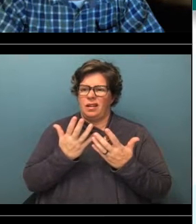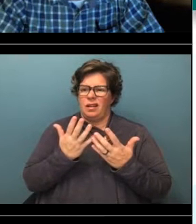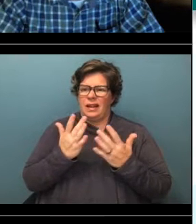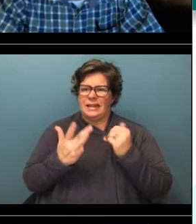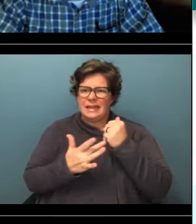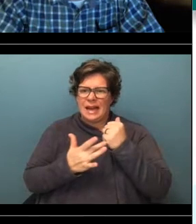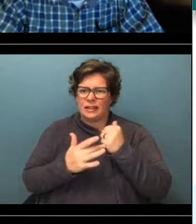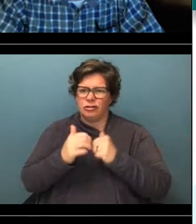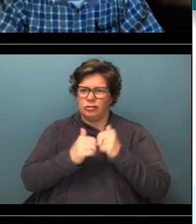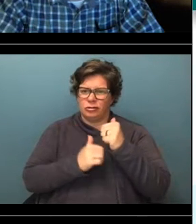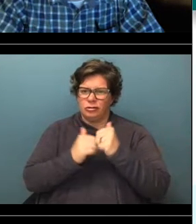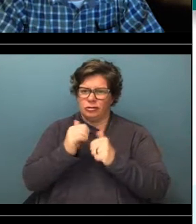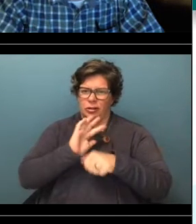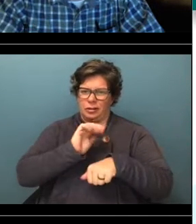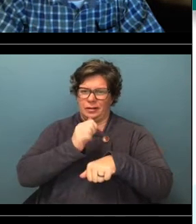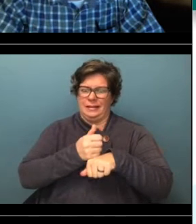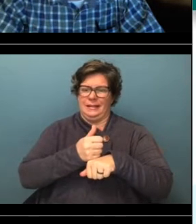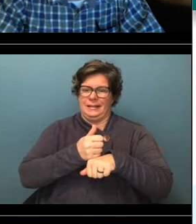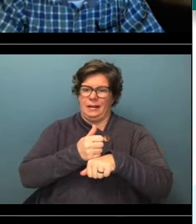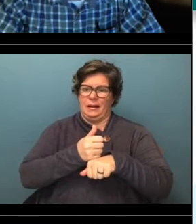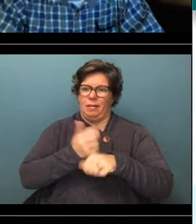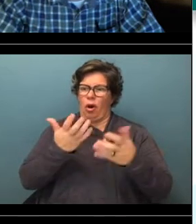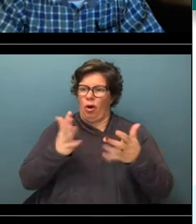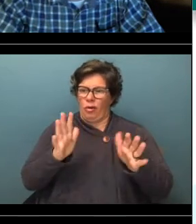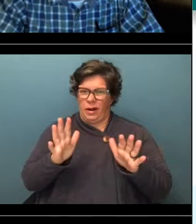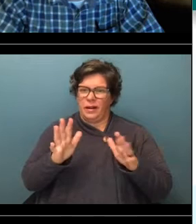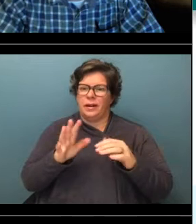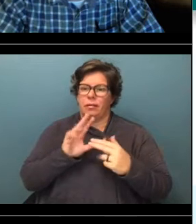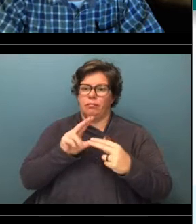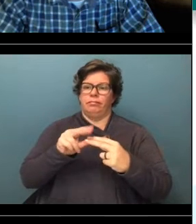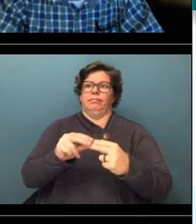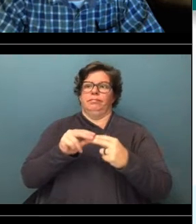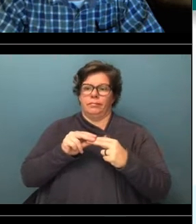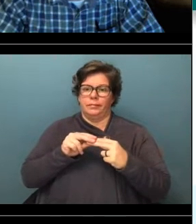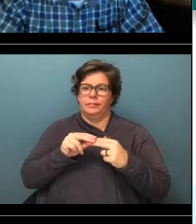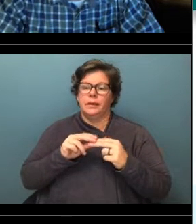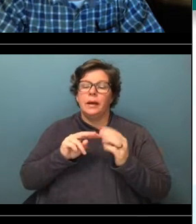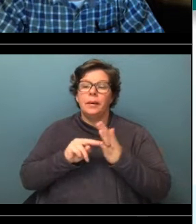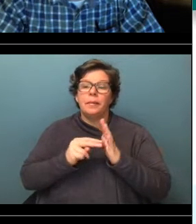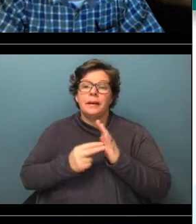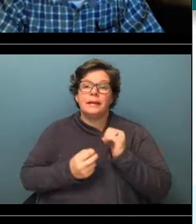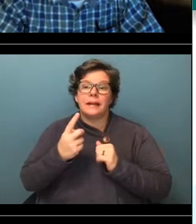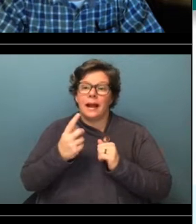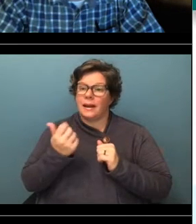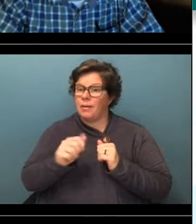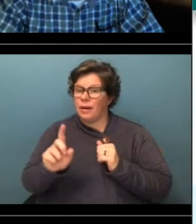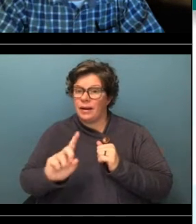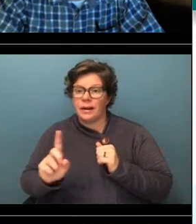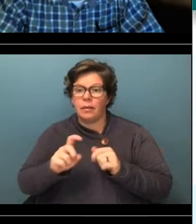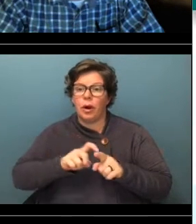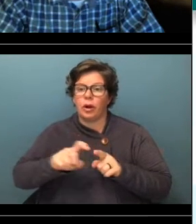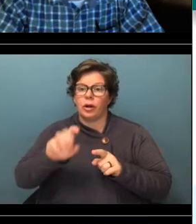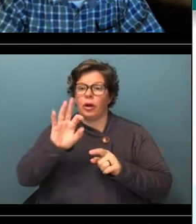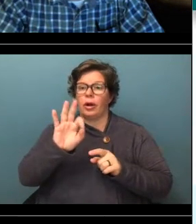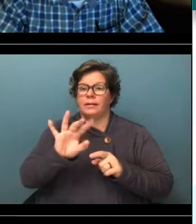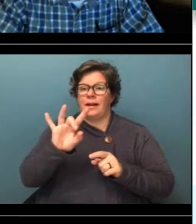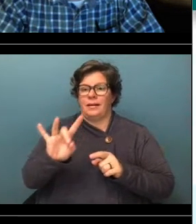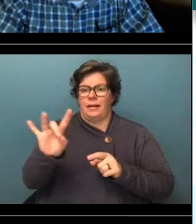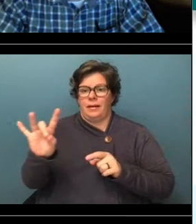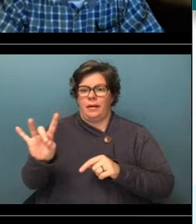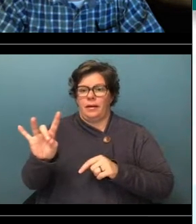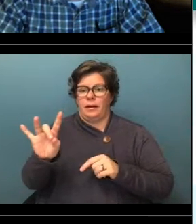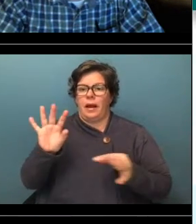in place. And because of this, it means that anybody, anywhere can call 988